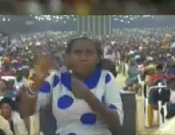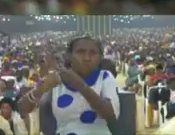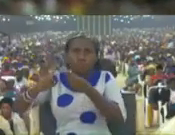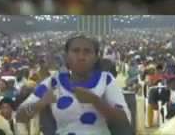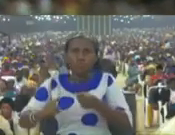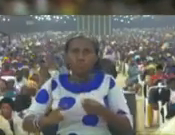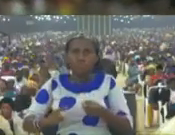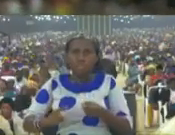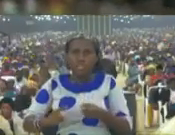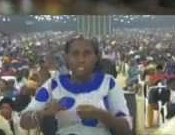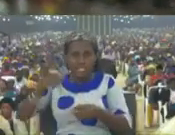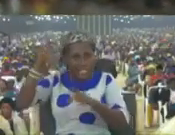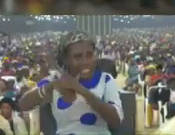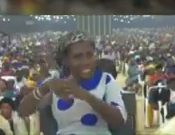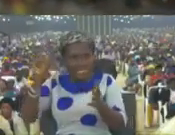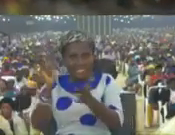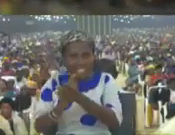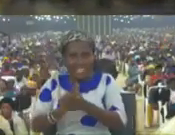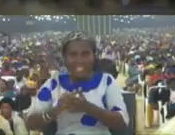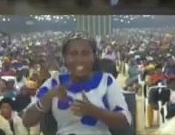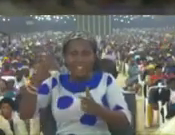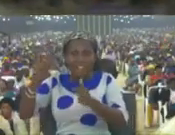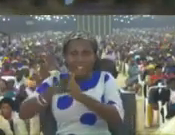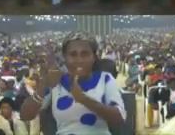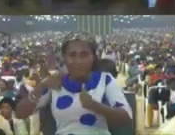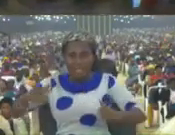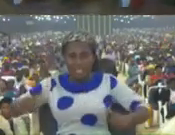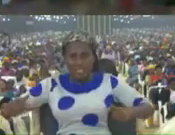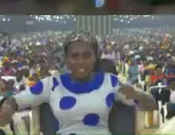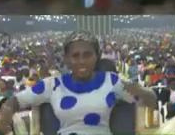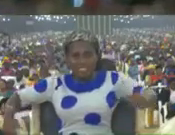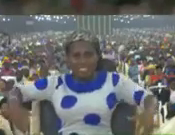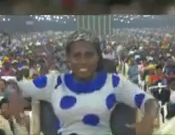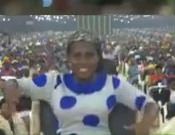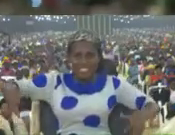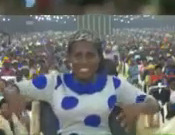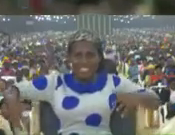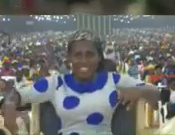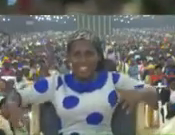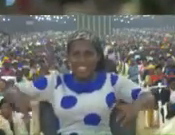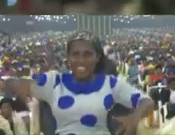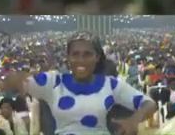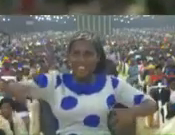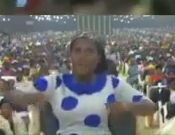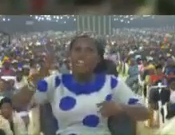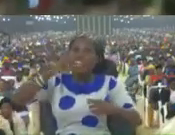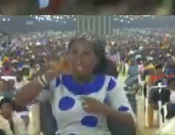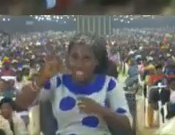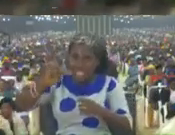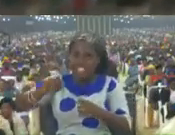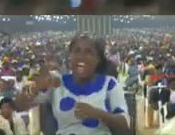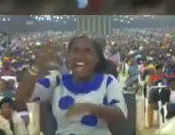in that chariot must have been Potiphar's house.